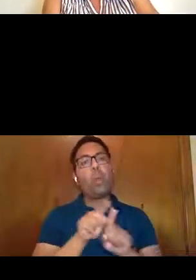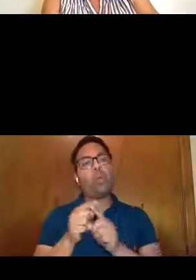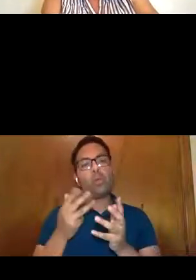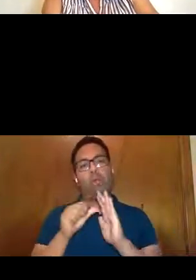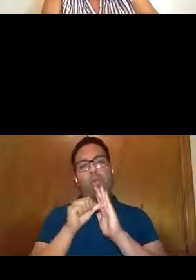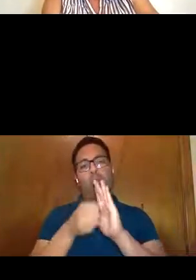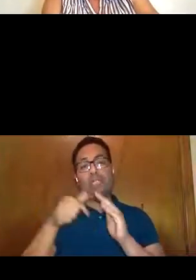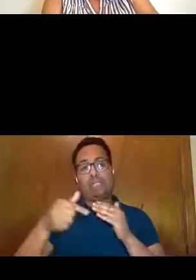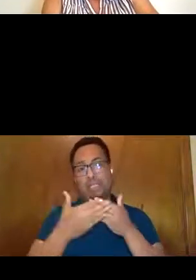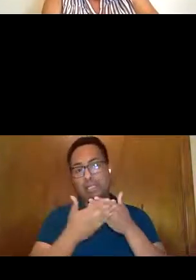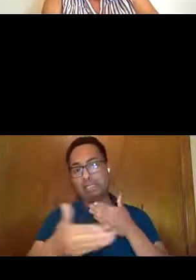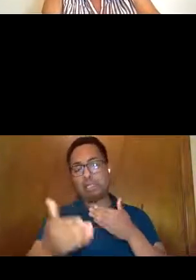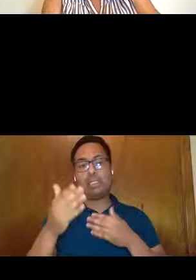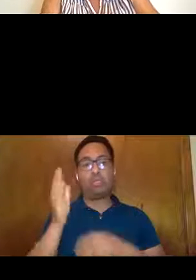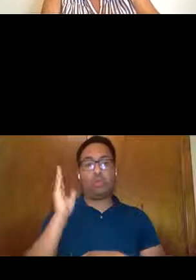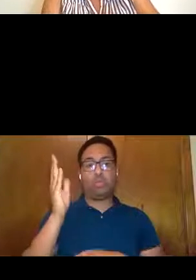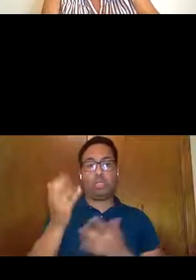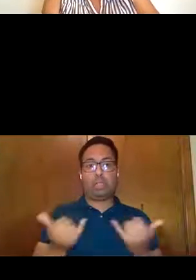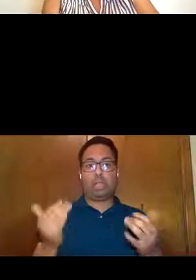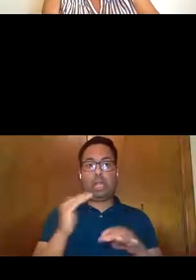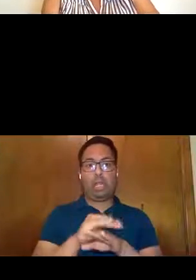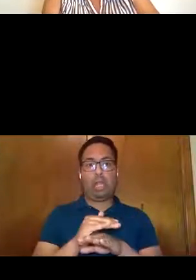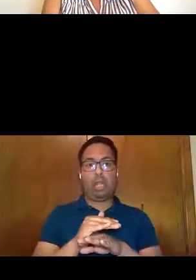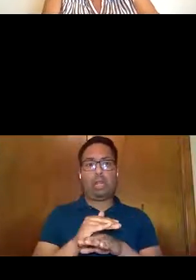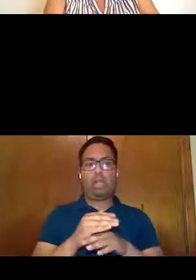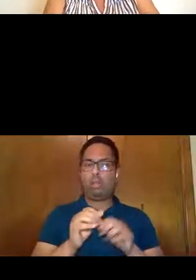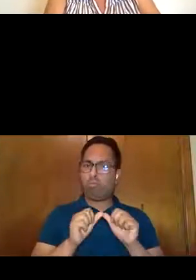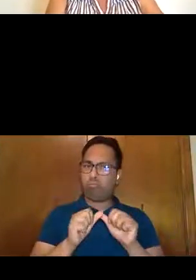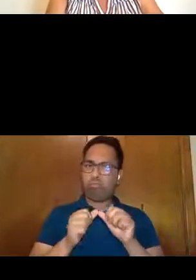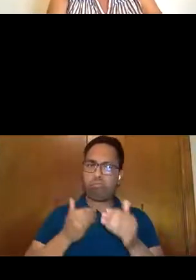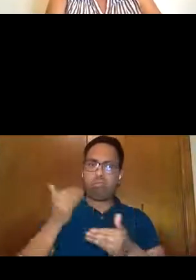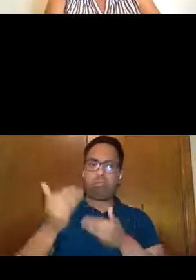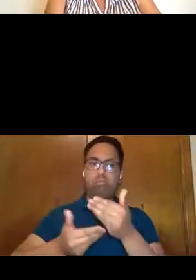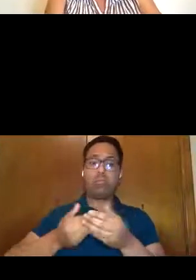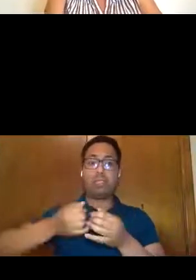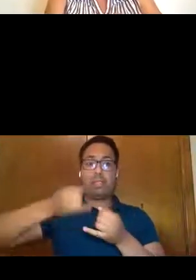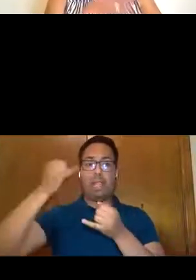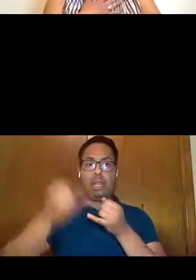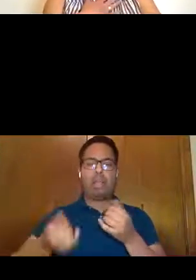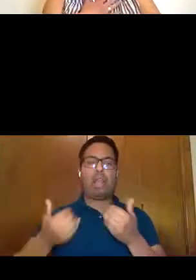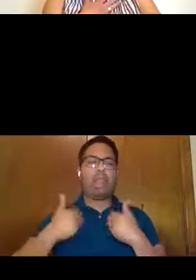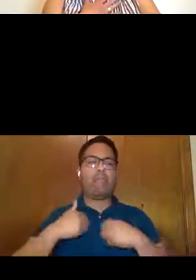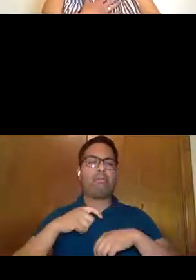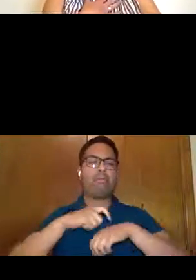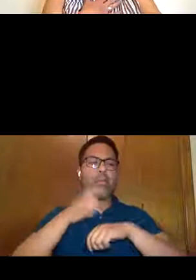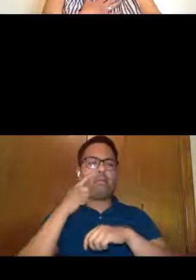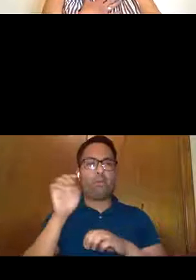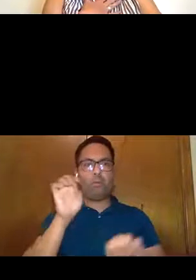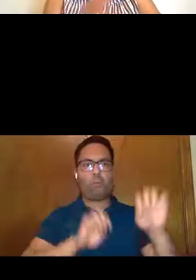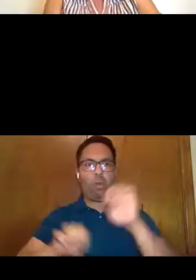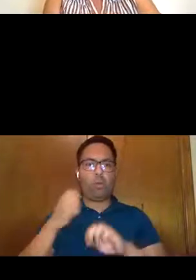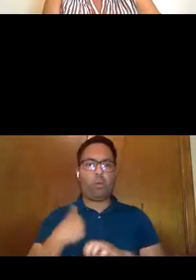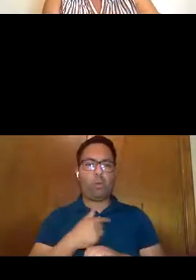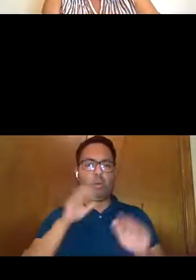entire presentation this evening. At the end will be time for an evaluation that we really hope that you finish